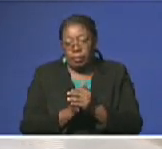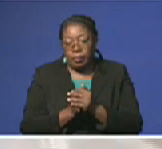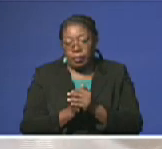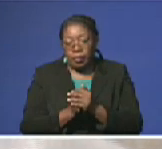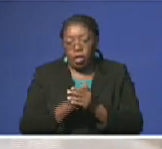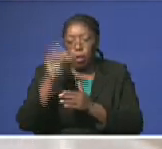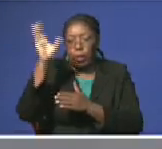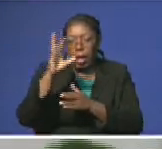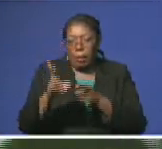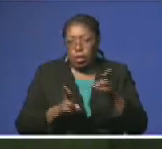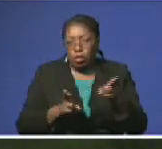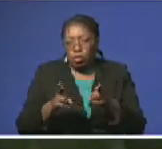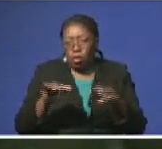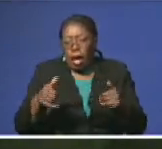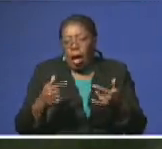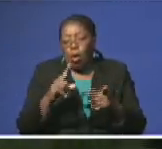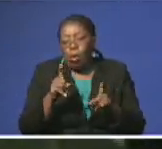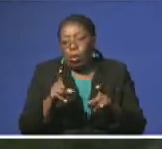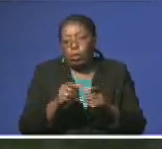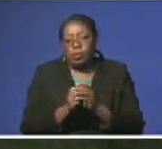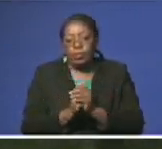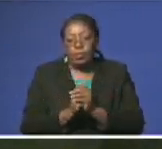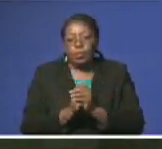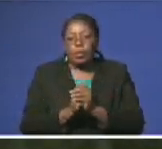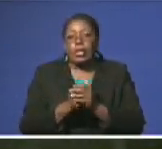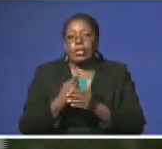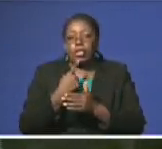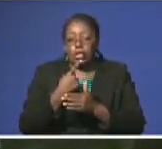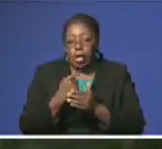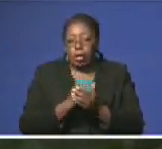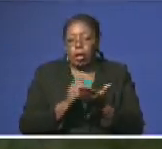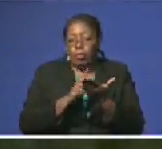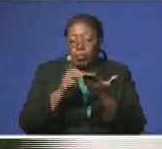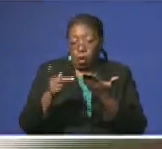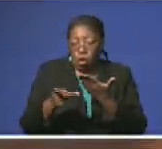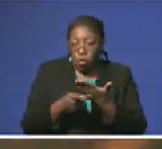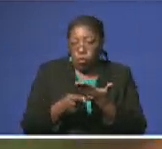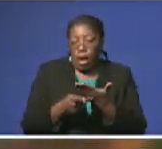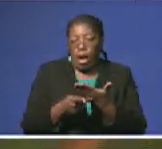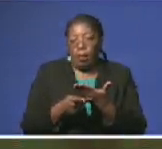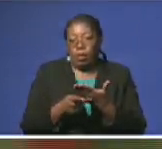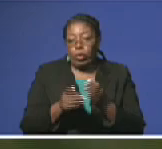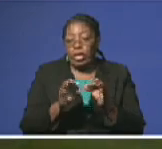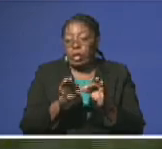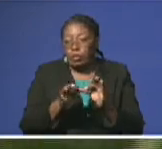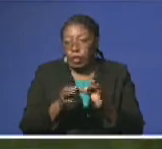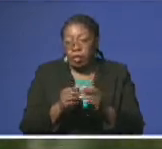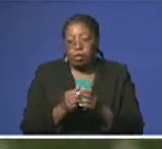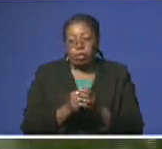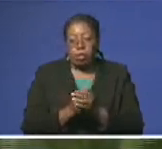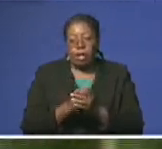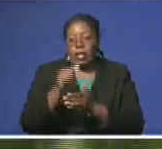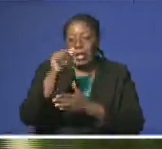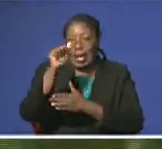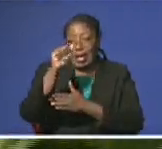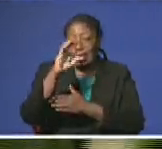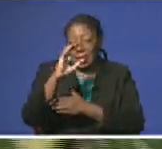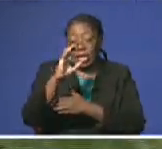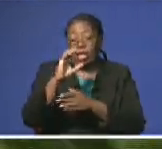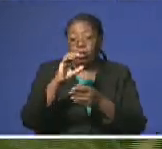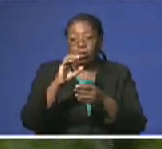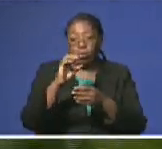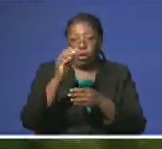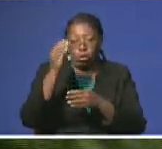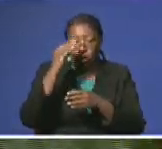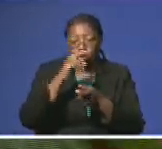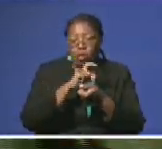control, because of the programming that we've set, the farm knows to have these certain parameters. So the AC would be triggered to turn